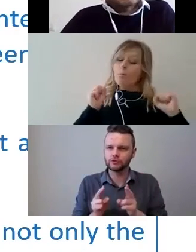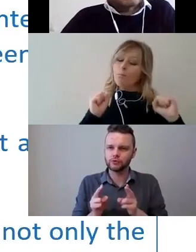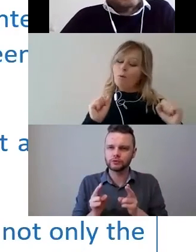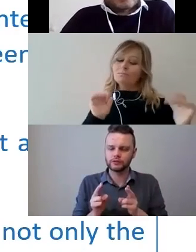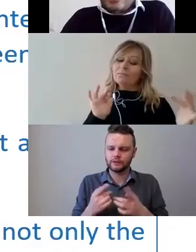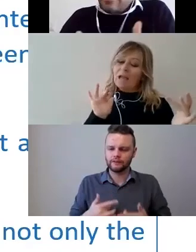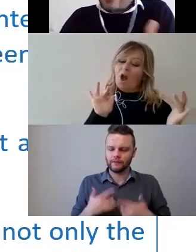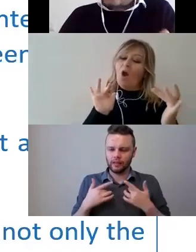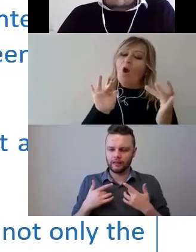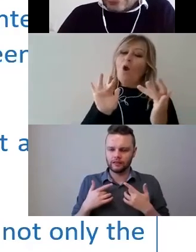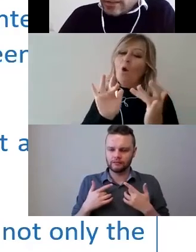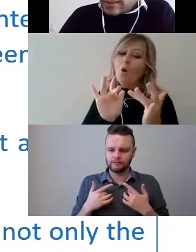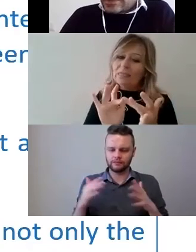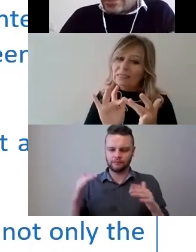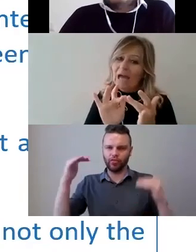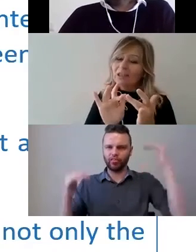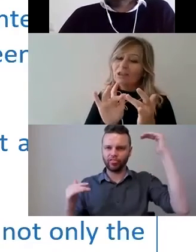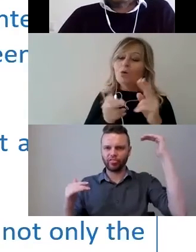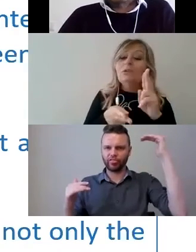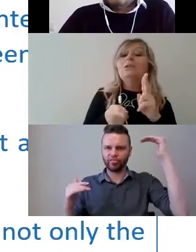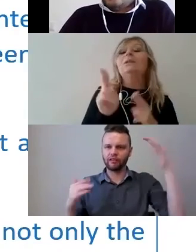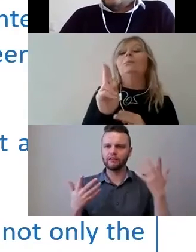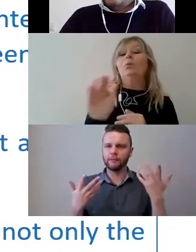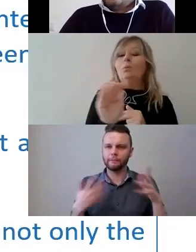between an unbalanced, let's say,